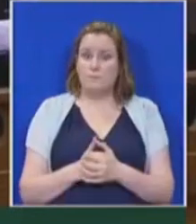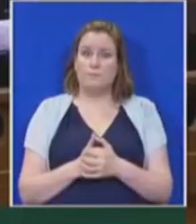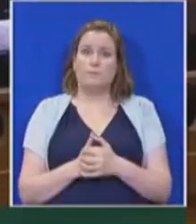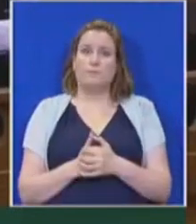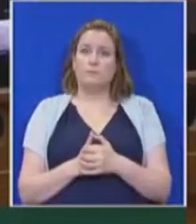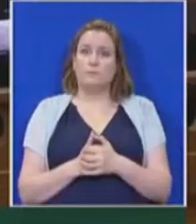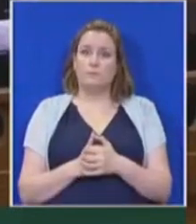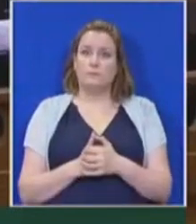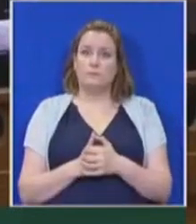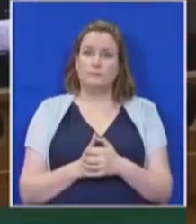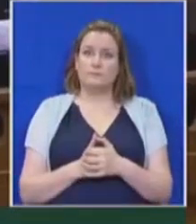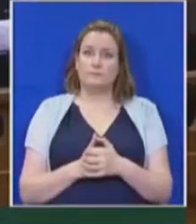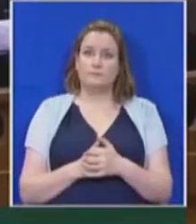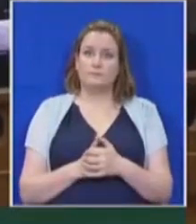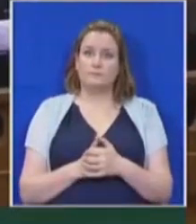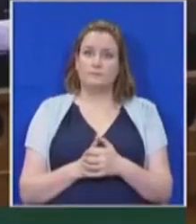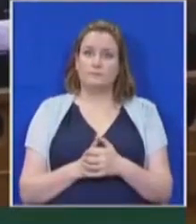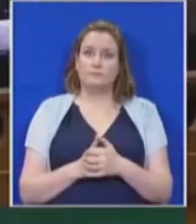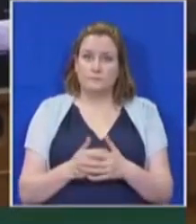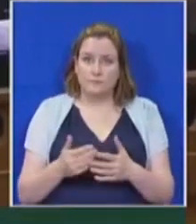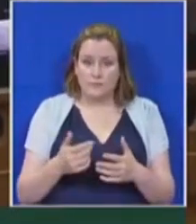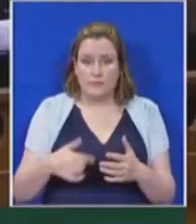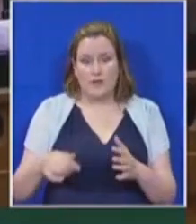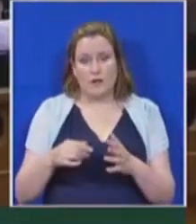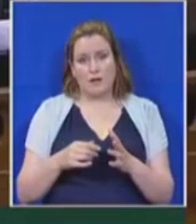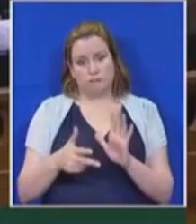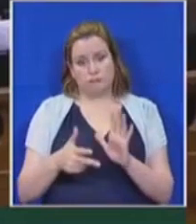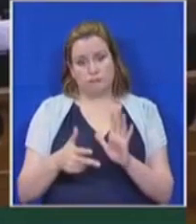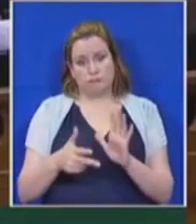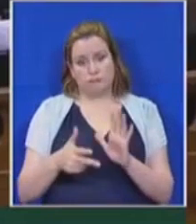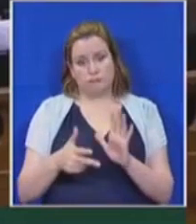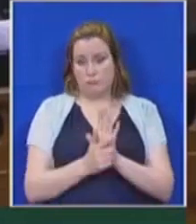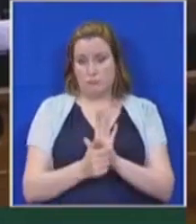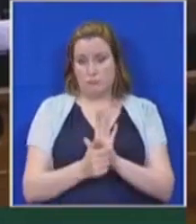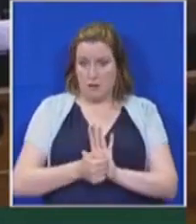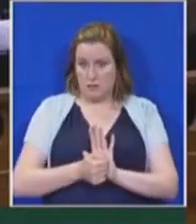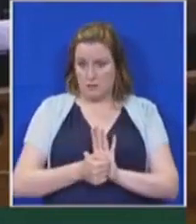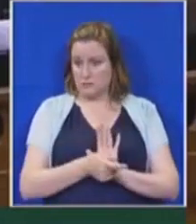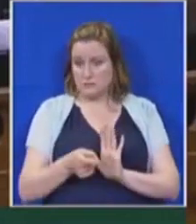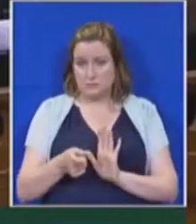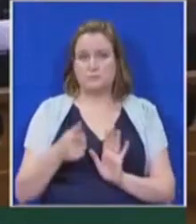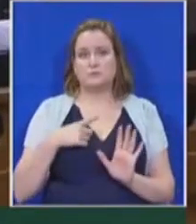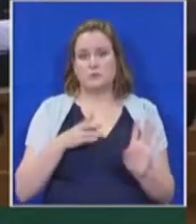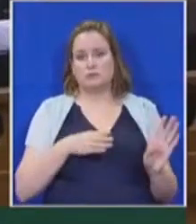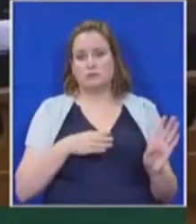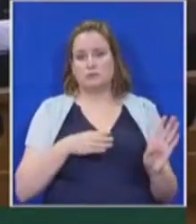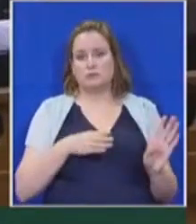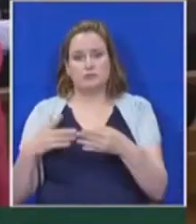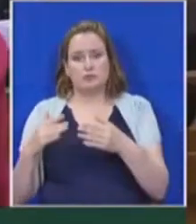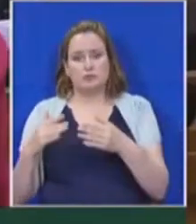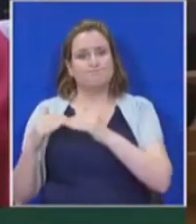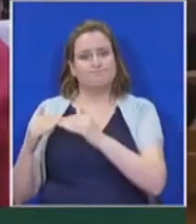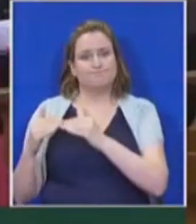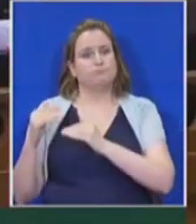the rationalization laws that were passed in terms of trying to bring into commonality some of the legislations